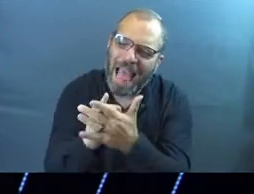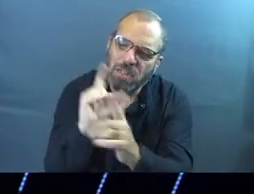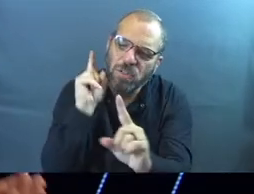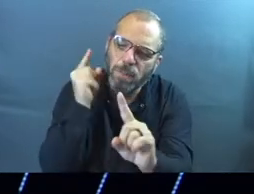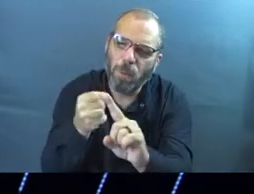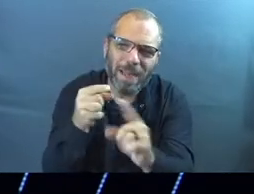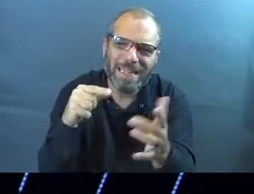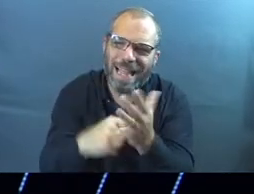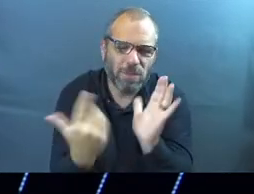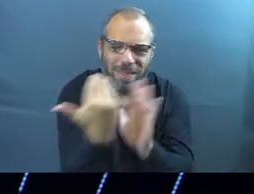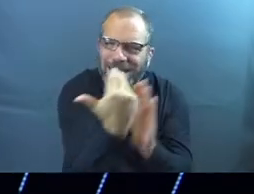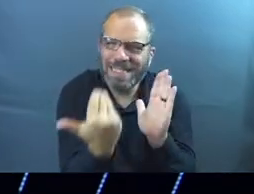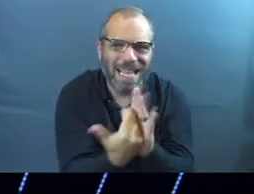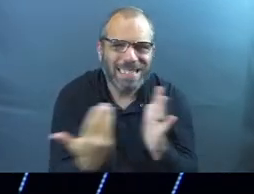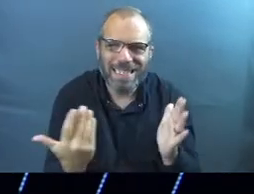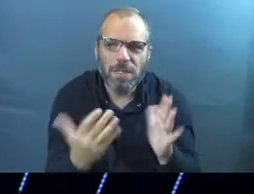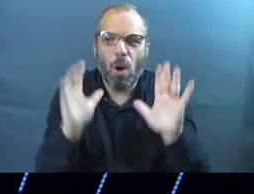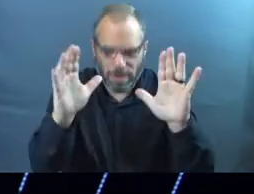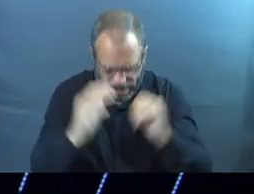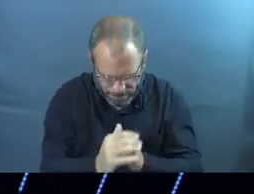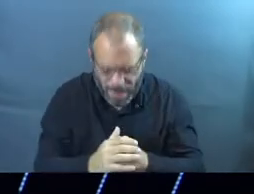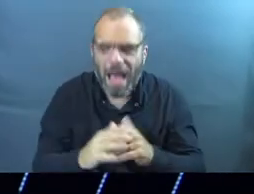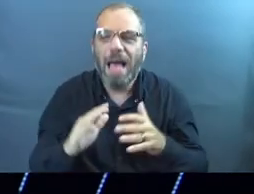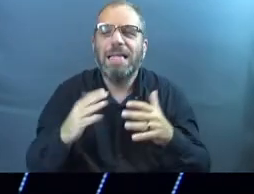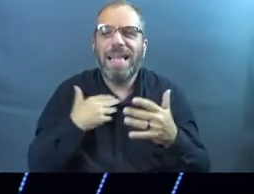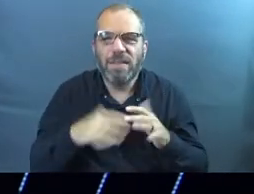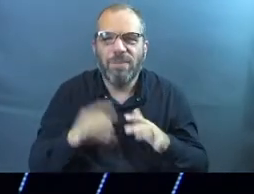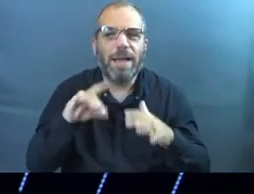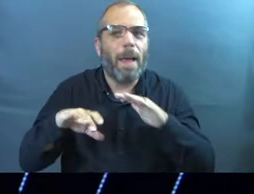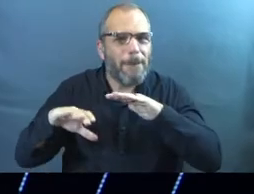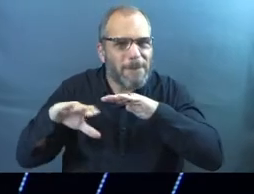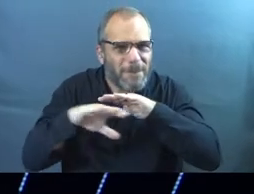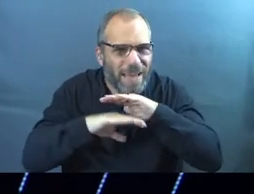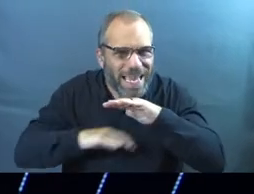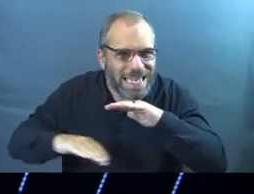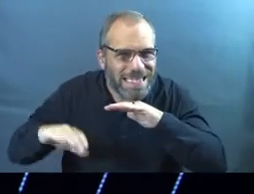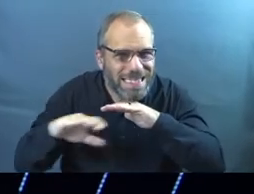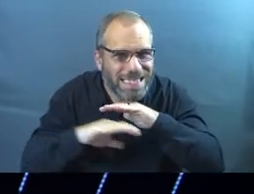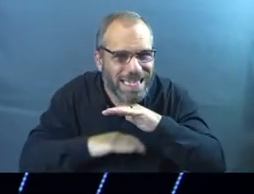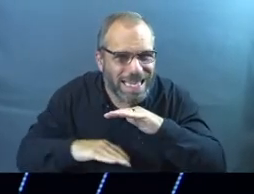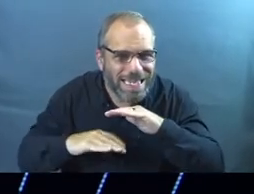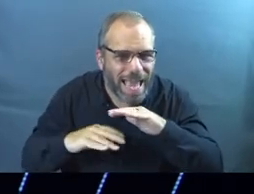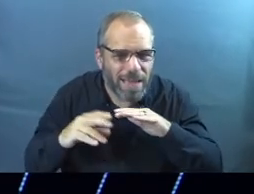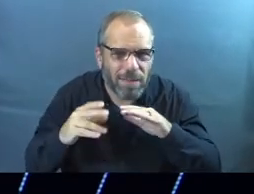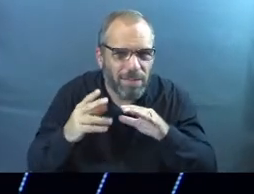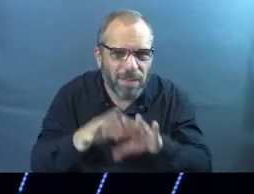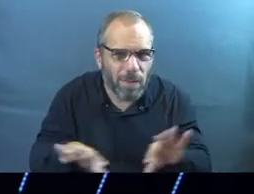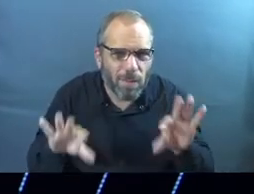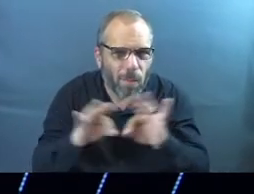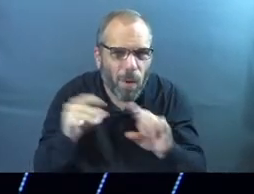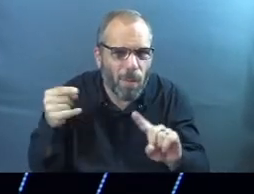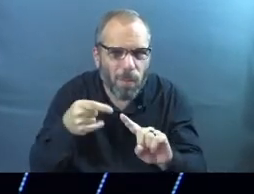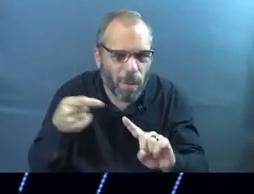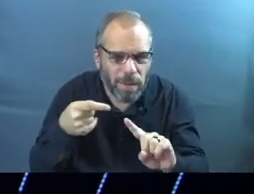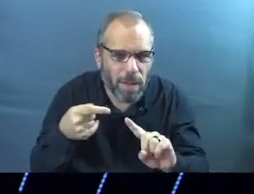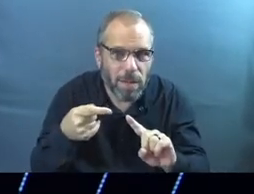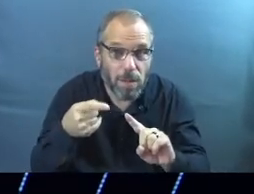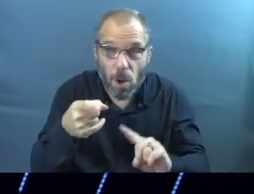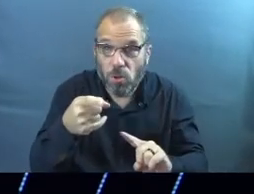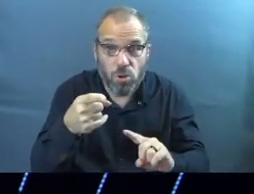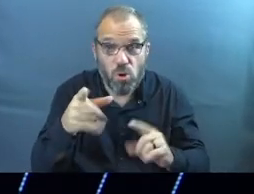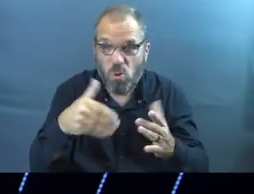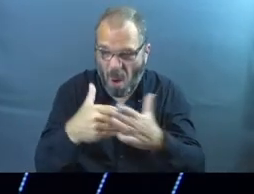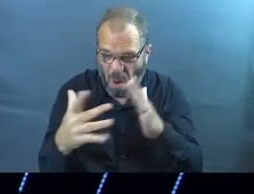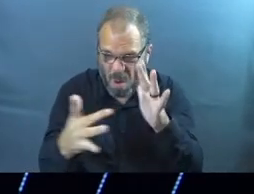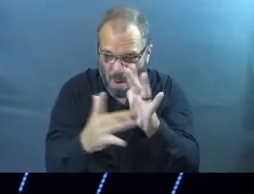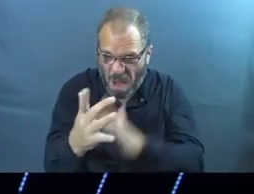That's what this whole series is about. Let's get back to basics and let's find out what this is really all about. Because you might have all